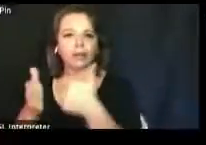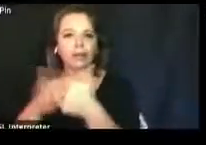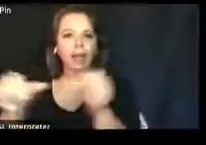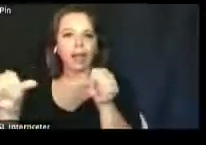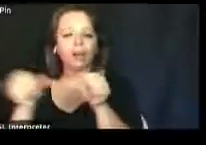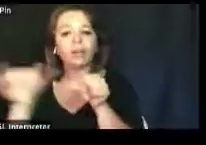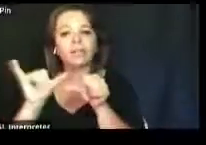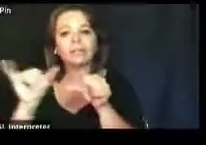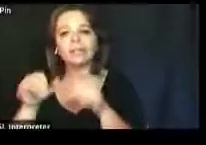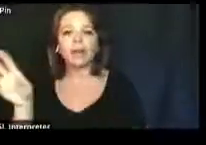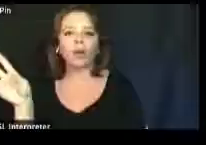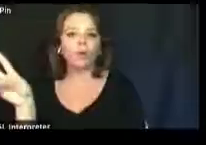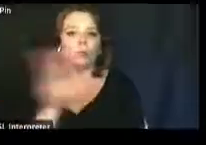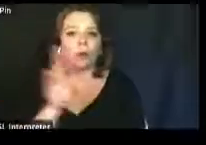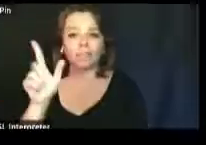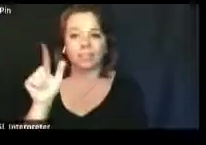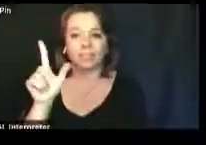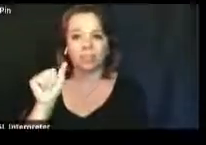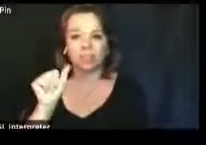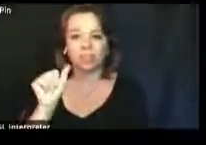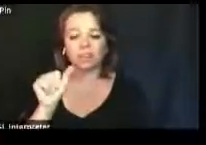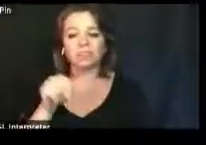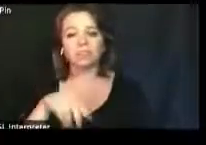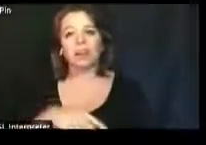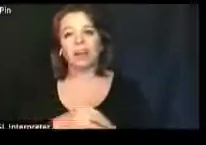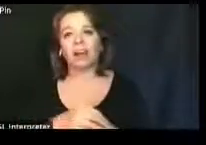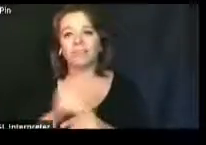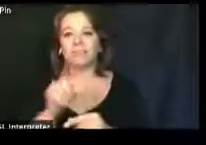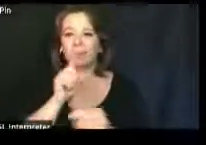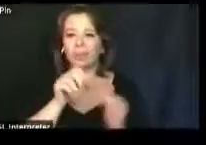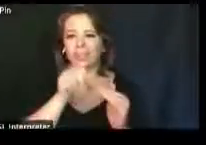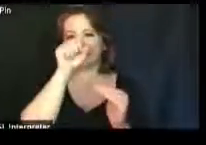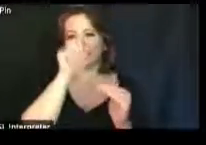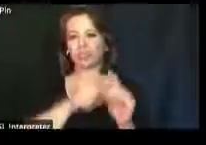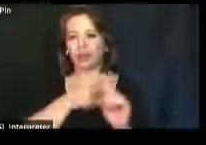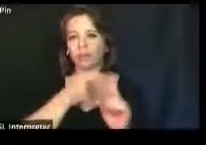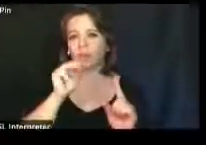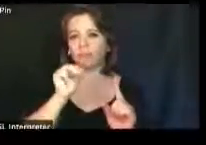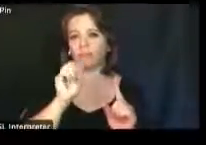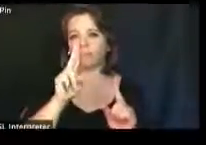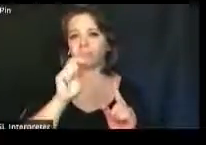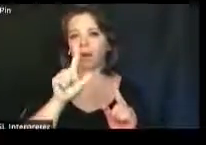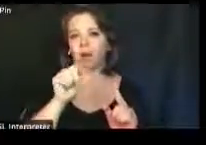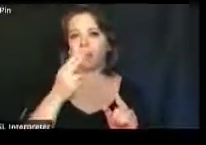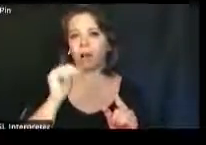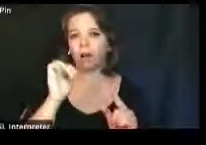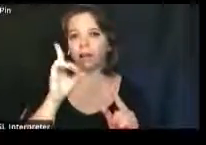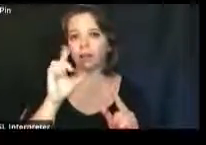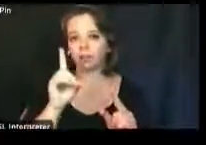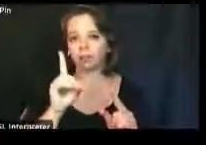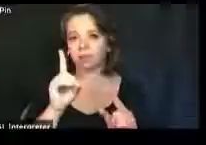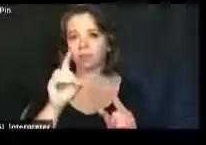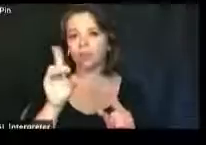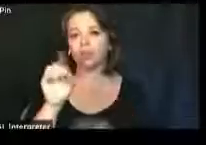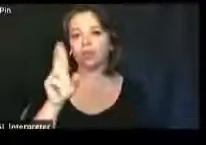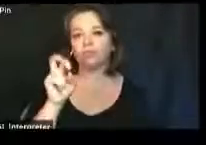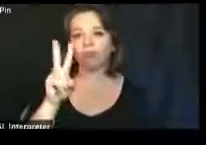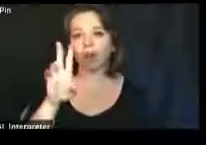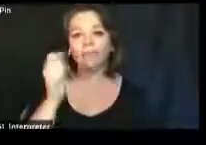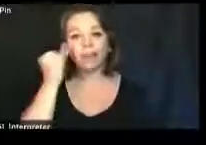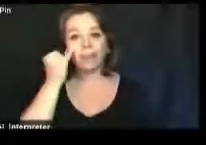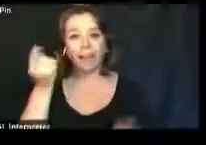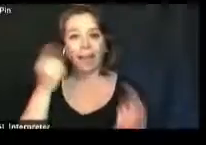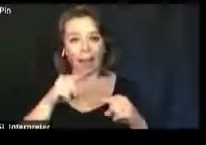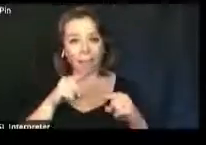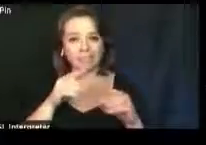like West Los Angeles that fall south of Mulholland Drive border. If that happens, then the Valley loses out